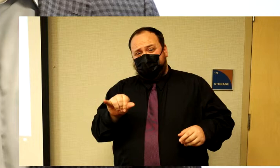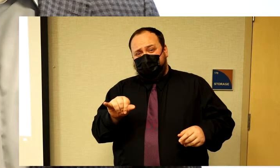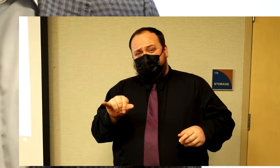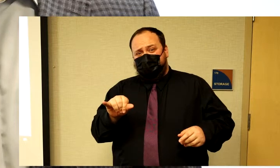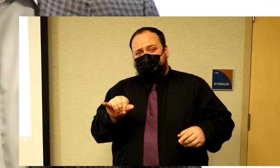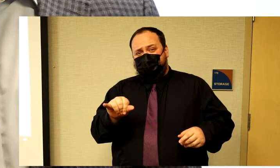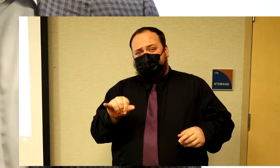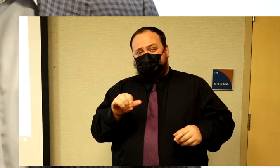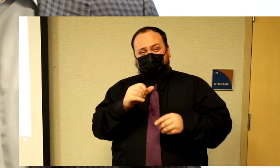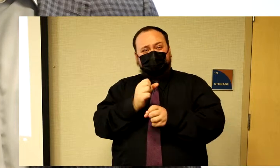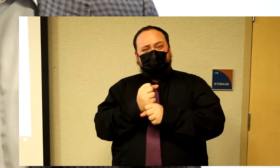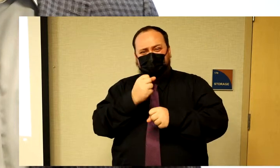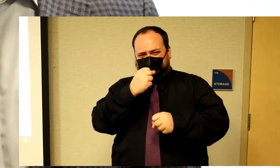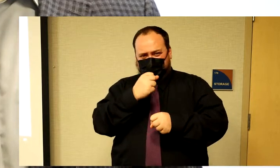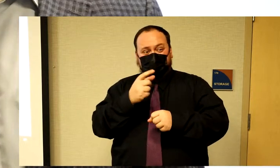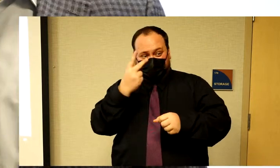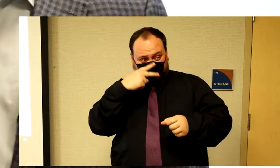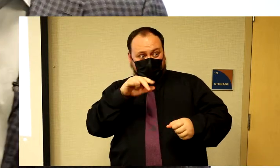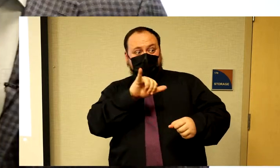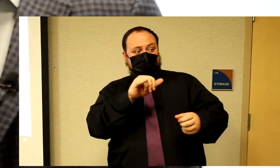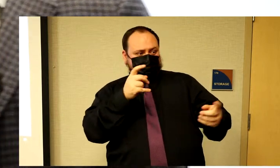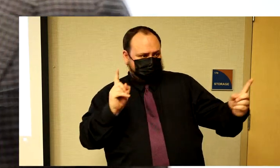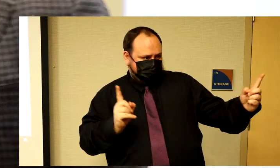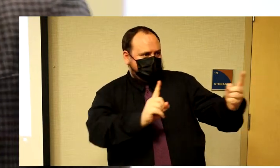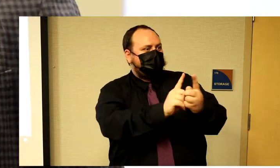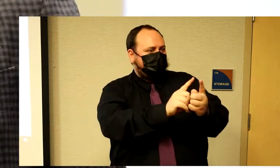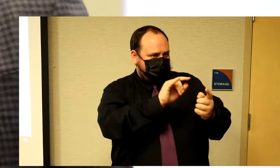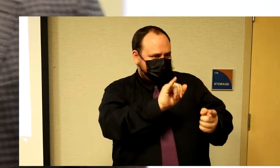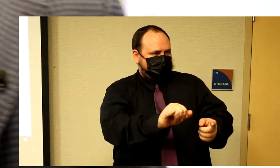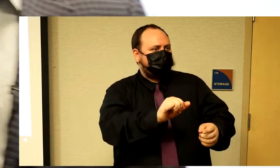it makes the letter of the law, but the spirit,